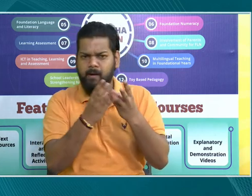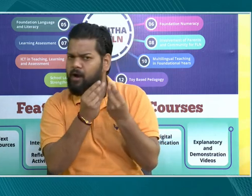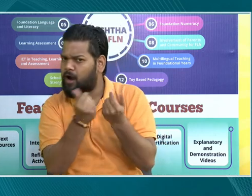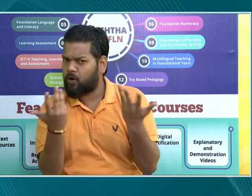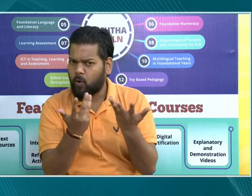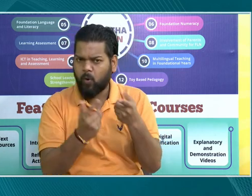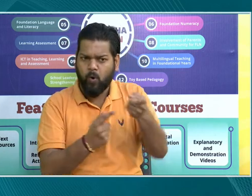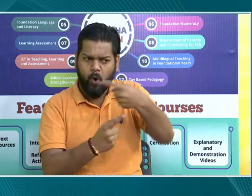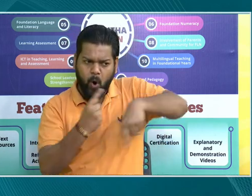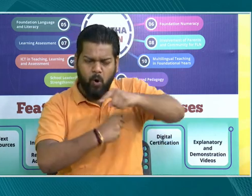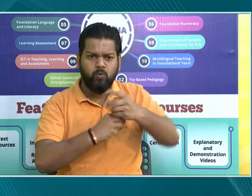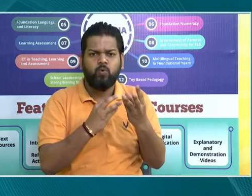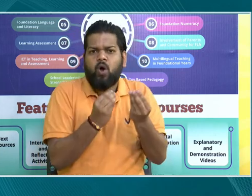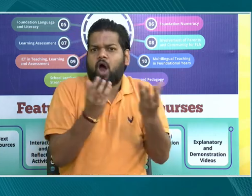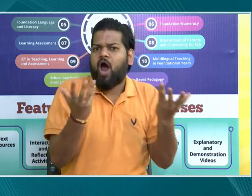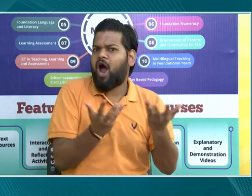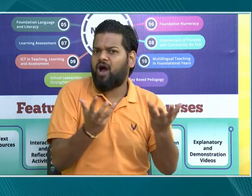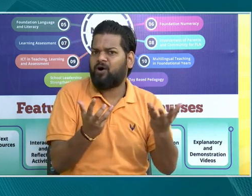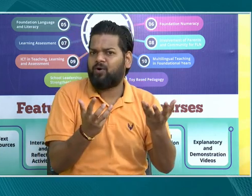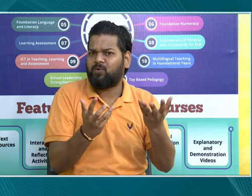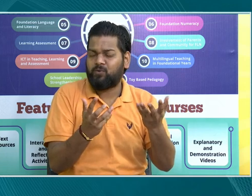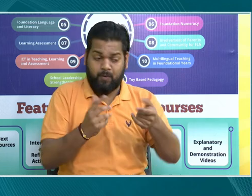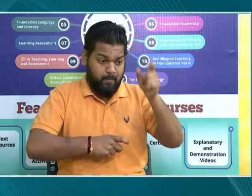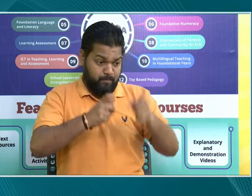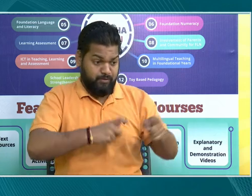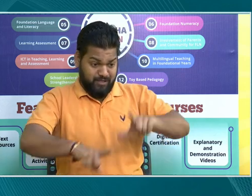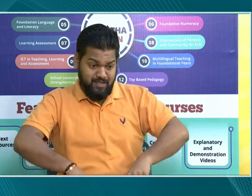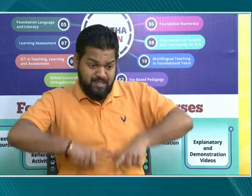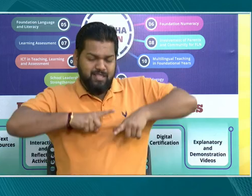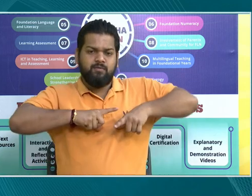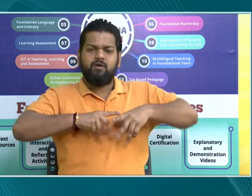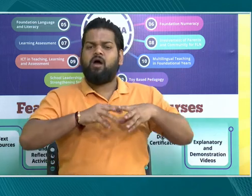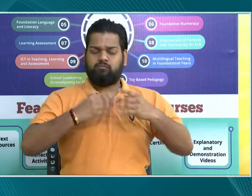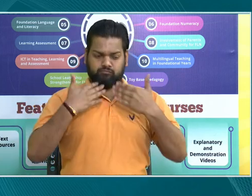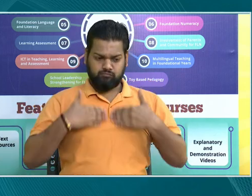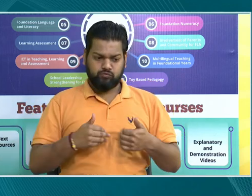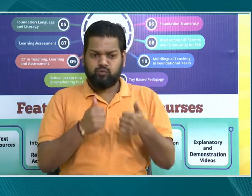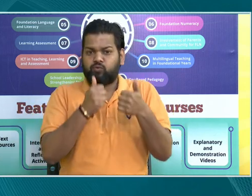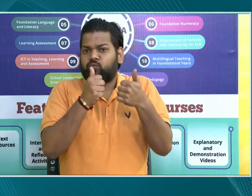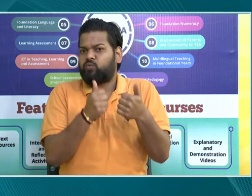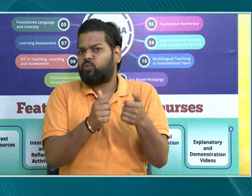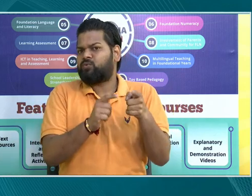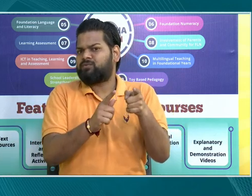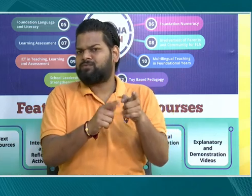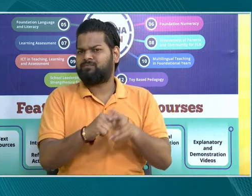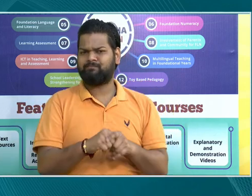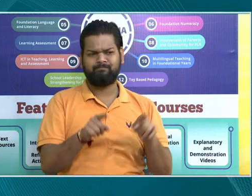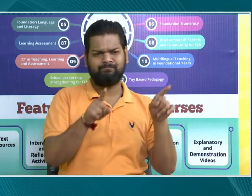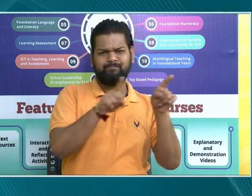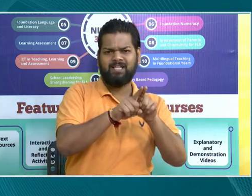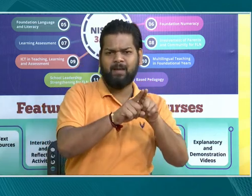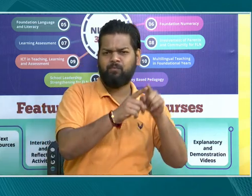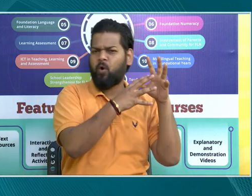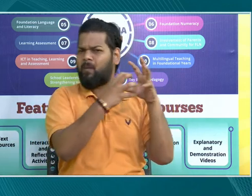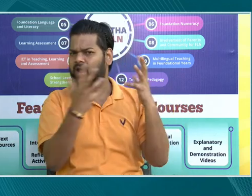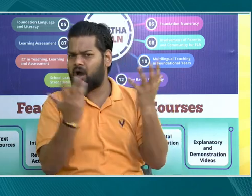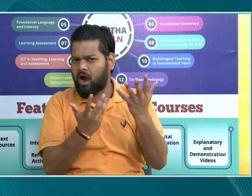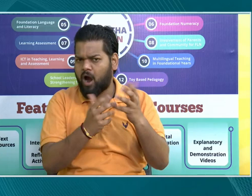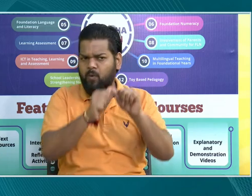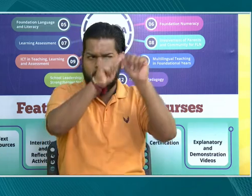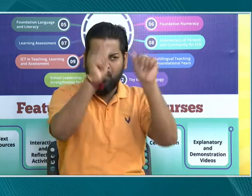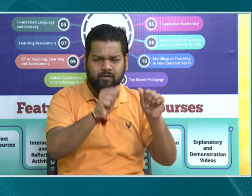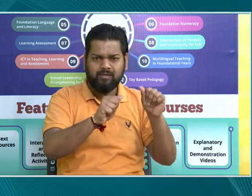finding pragmatic global solutions for the well-being of all, and in doing so manifest its true spirit of Vasudev Kutumbakam,